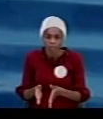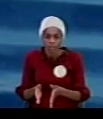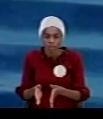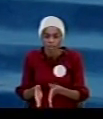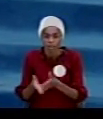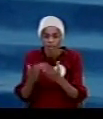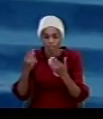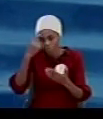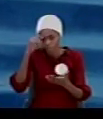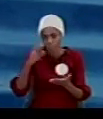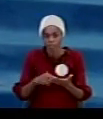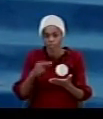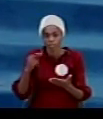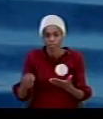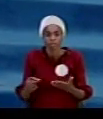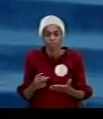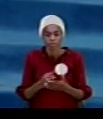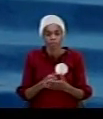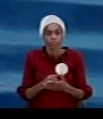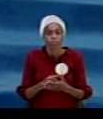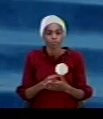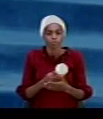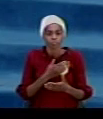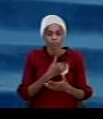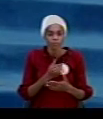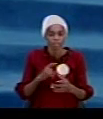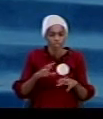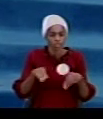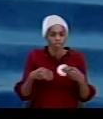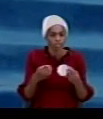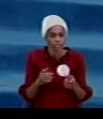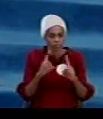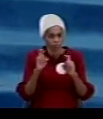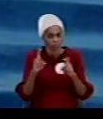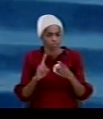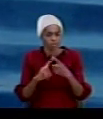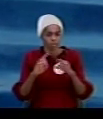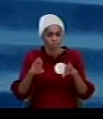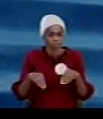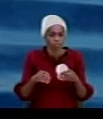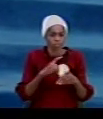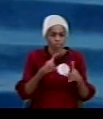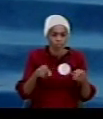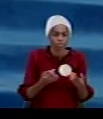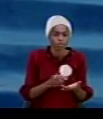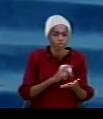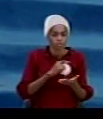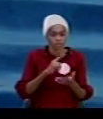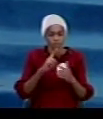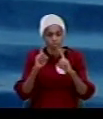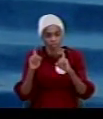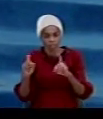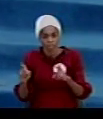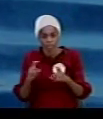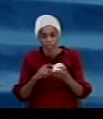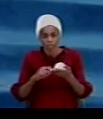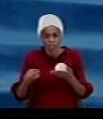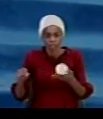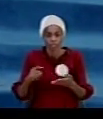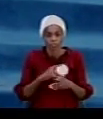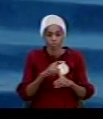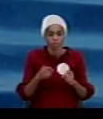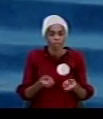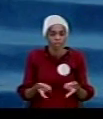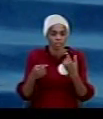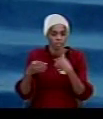they say it's going to dry something up. They gave me tests to go and do. So I went for the test. By the time I came back and met my